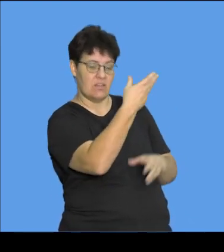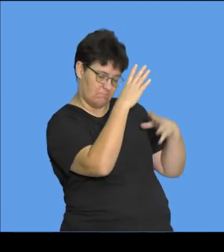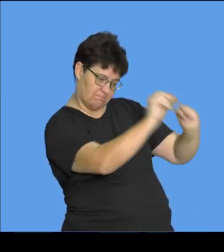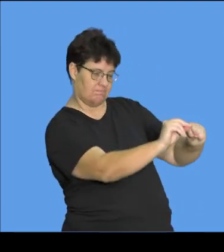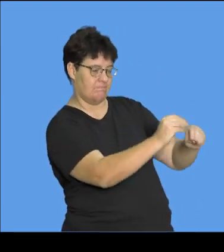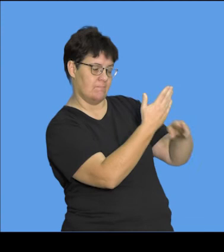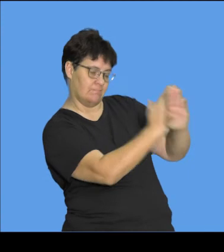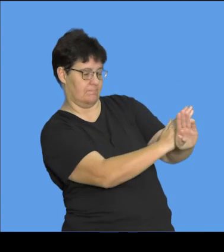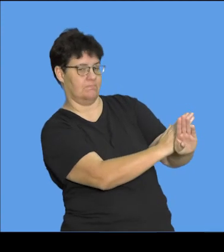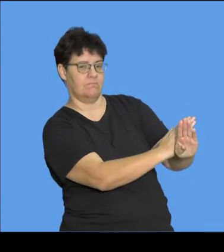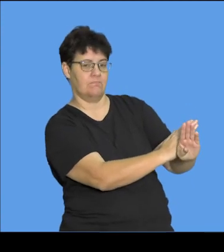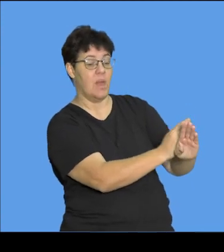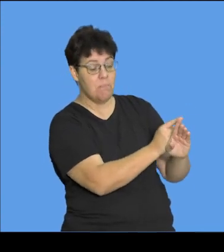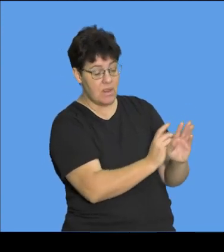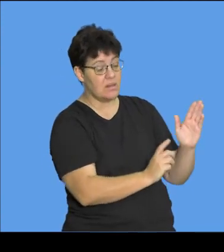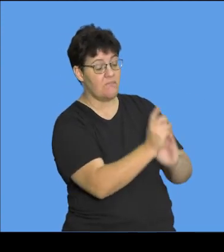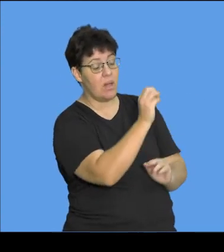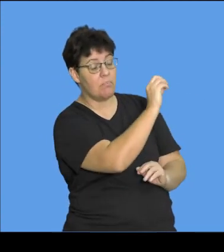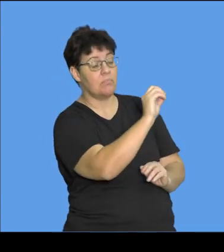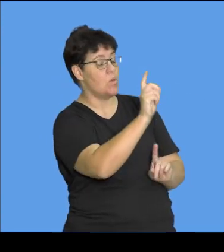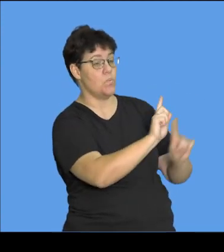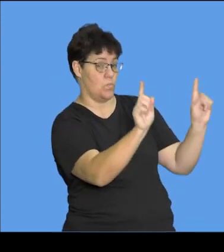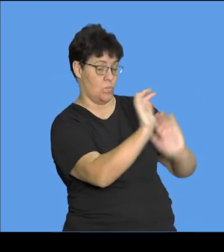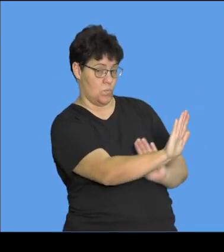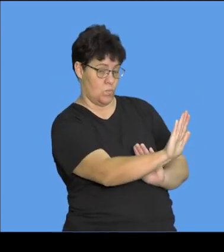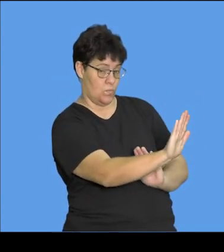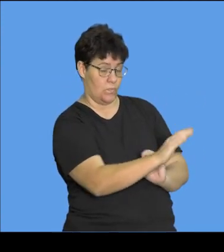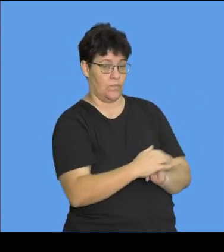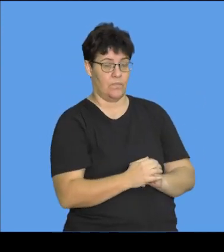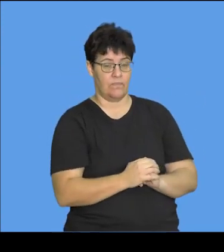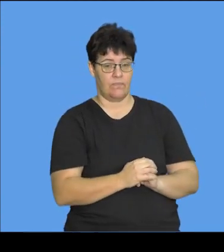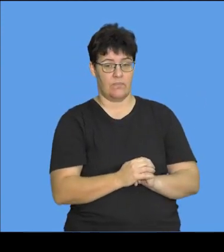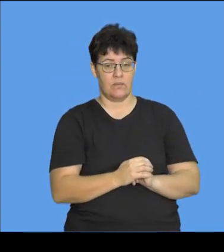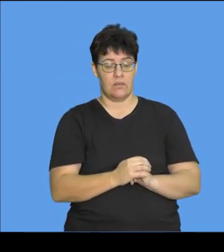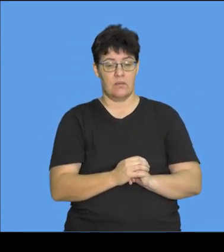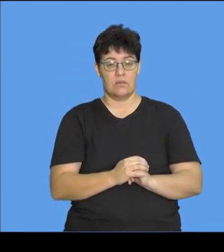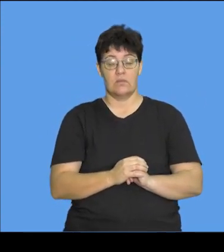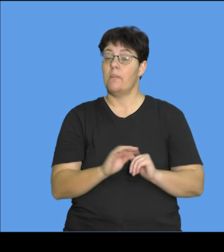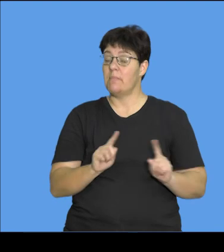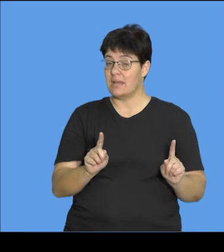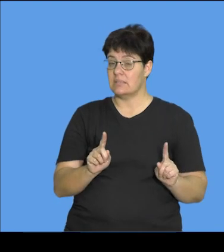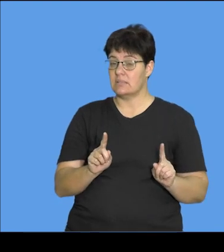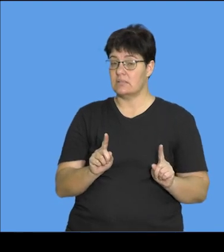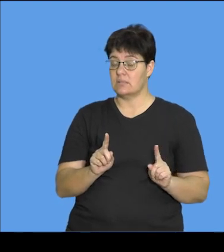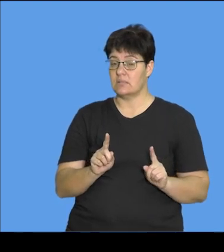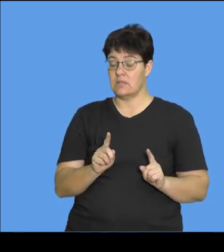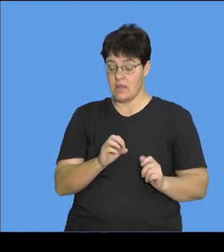hence stops the production of a new egg. However, we know that if fertilization does not take